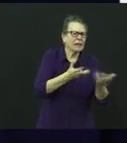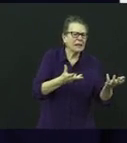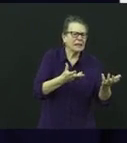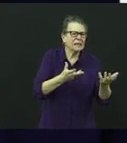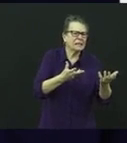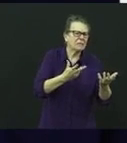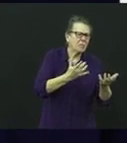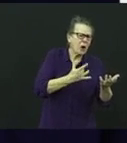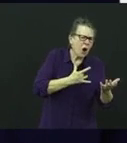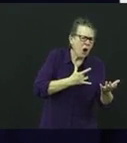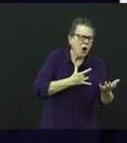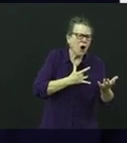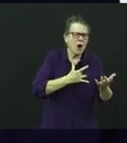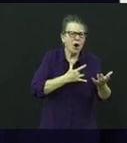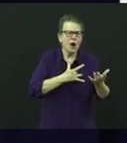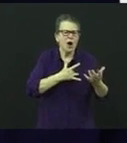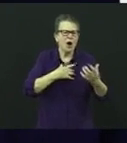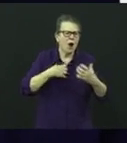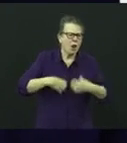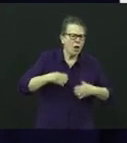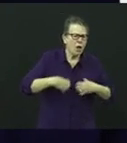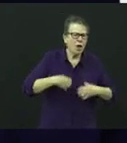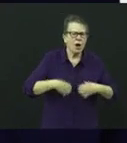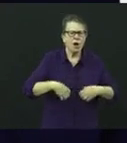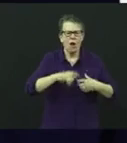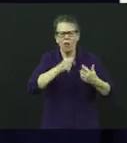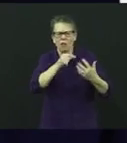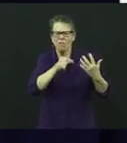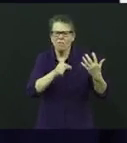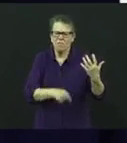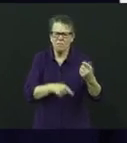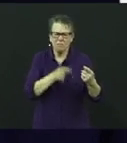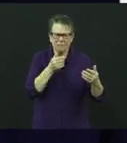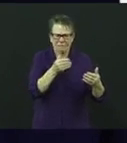it. We don't believe it'll disproportionately